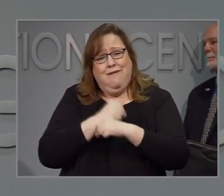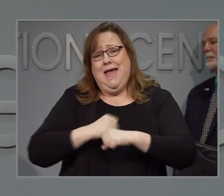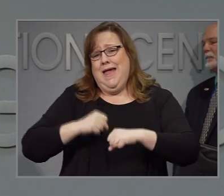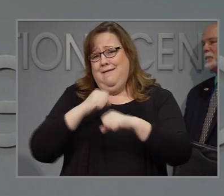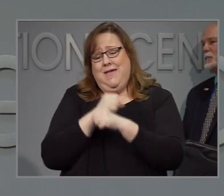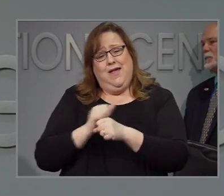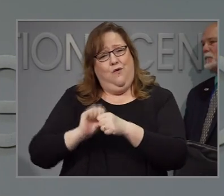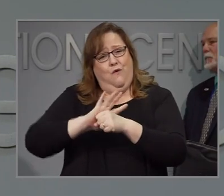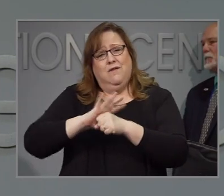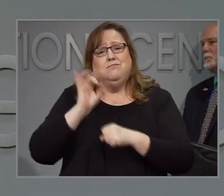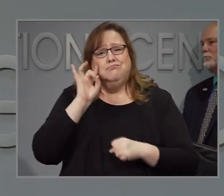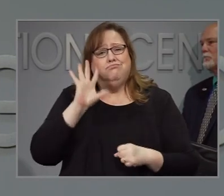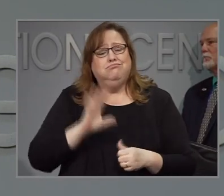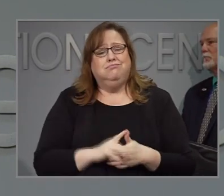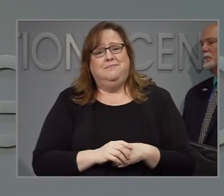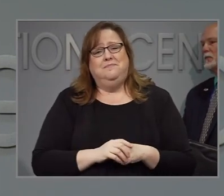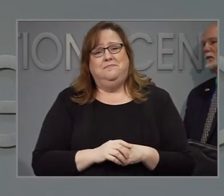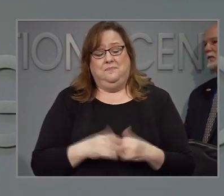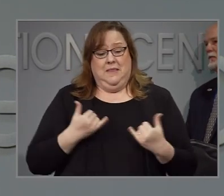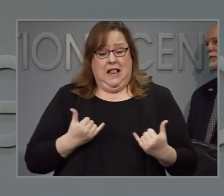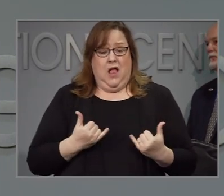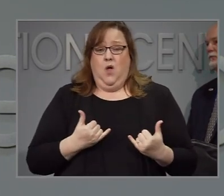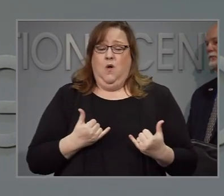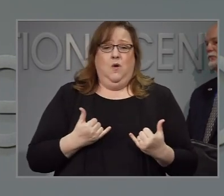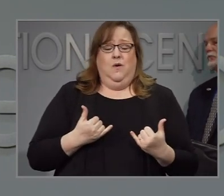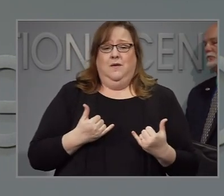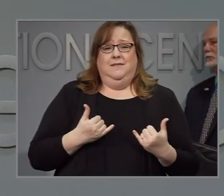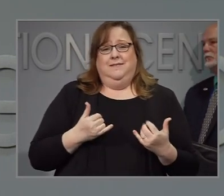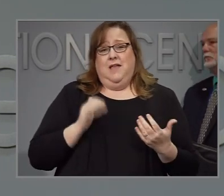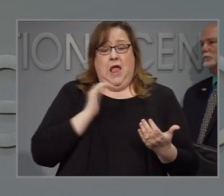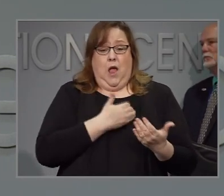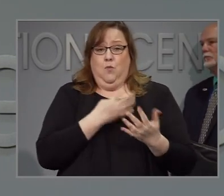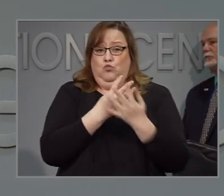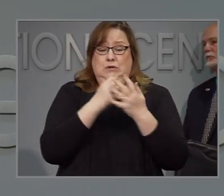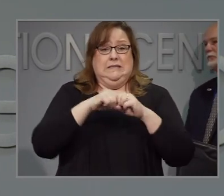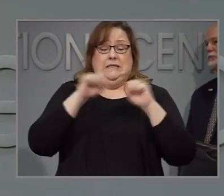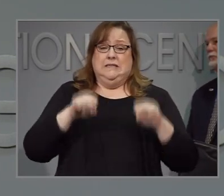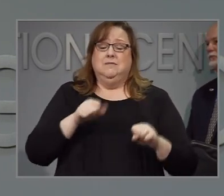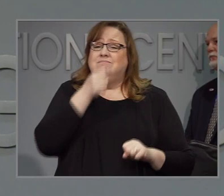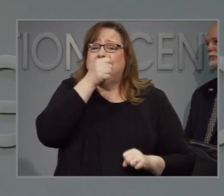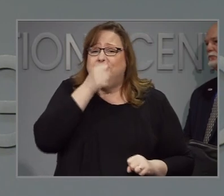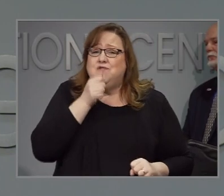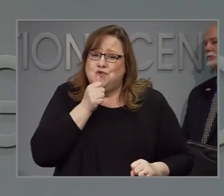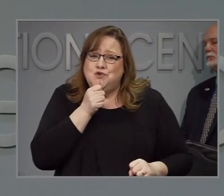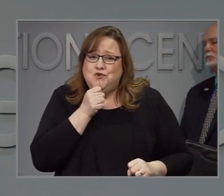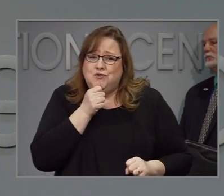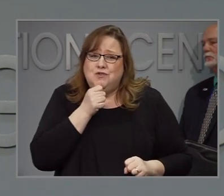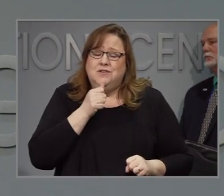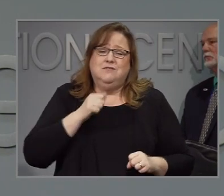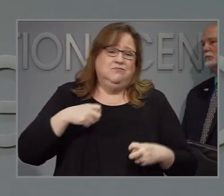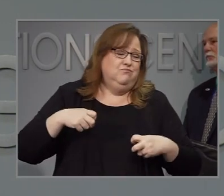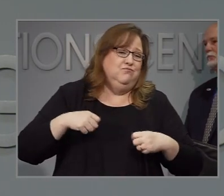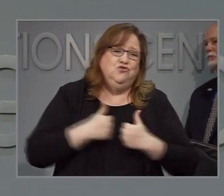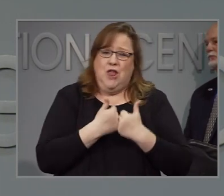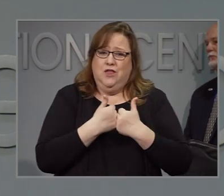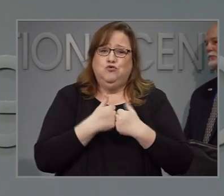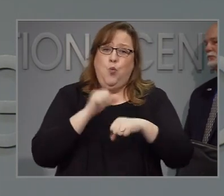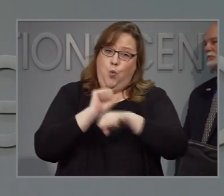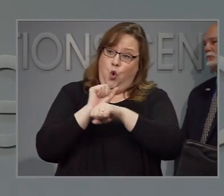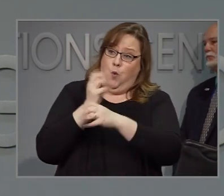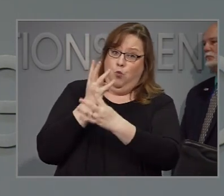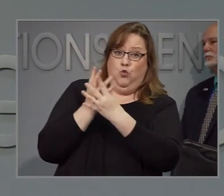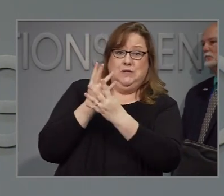This is a very difficult time for our prison system. Working in a prison on a daily